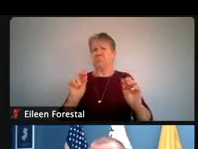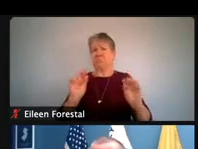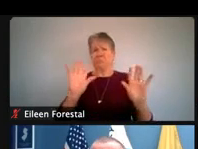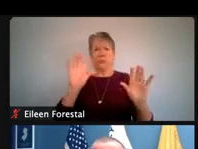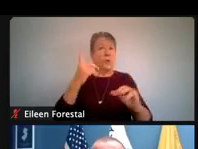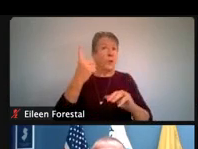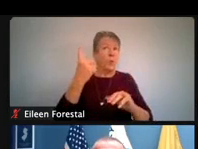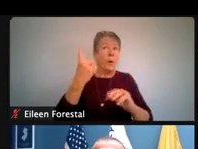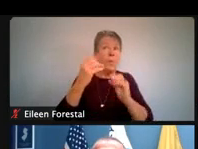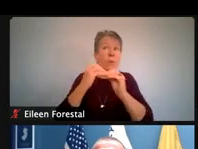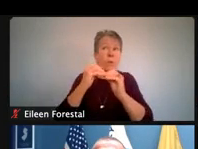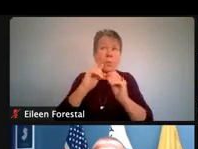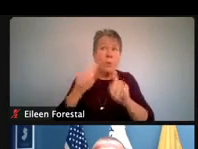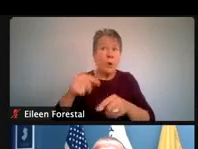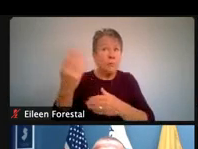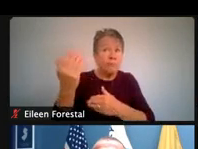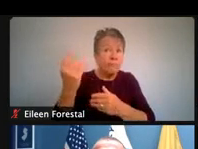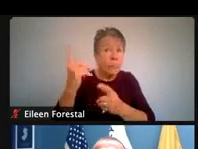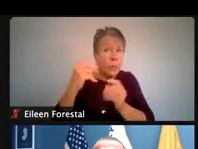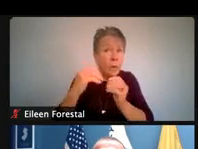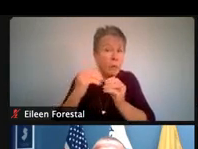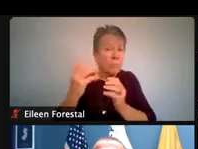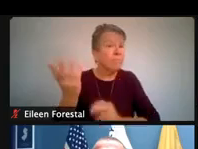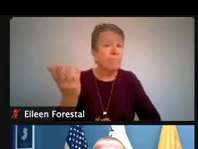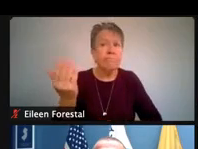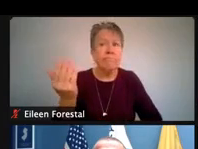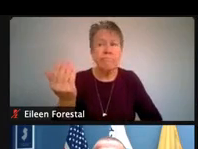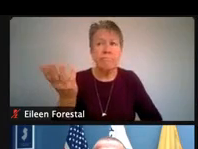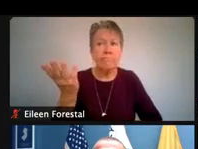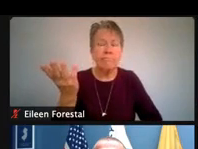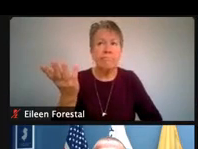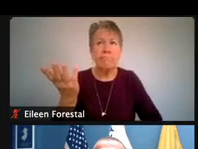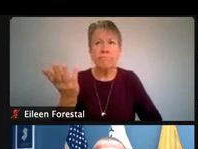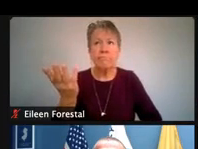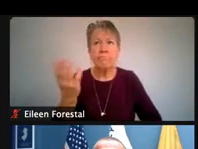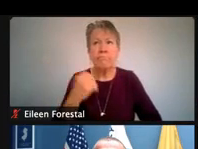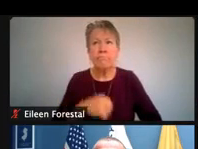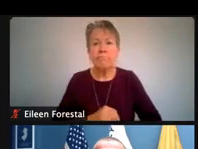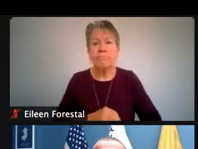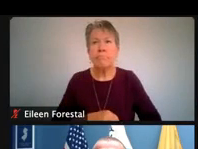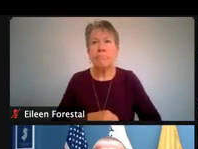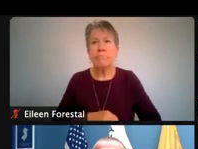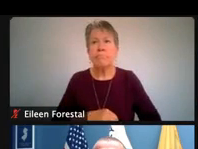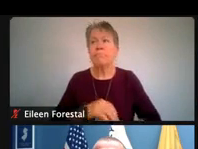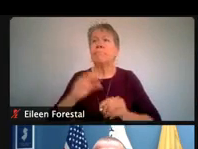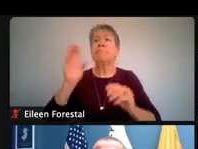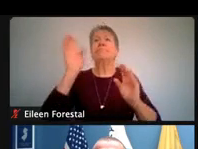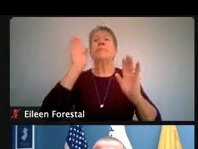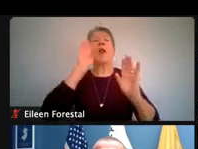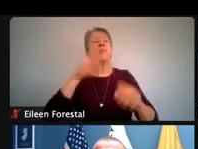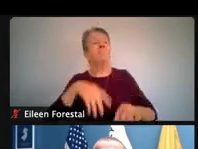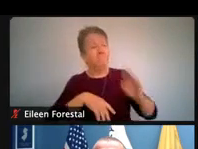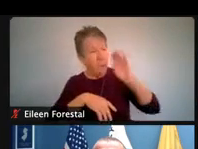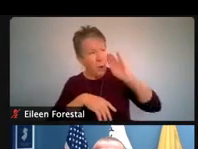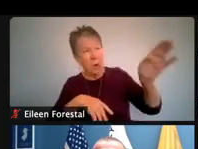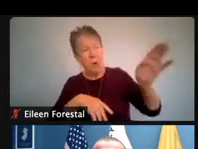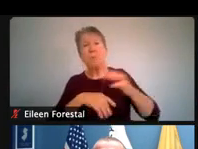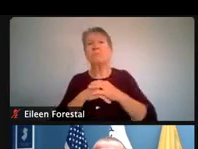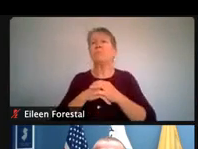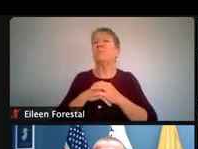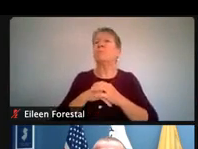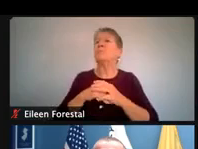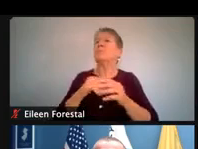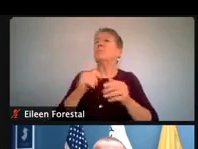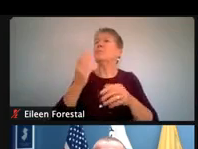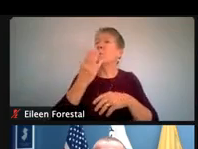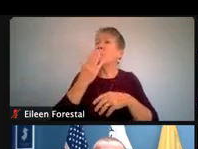Okay, then we'll go to Shlomo Shore. Hi, Shlomo. Hi, Governor. Thank you for staying around. I appreciate it.